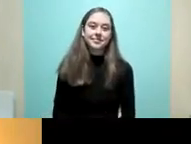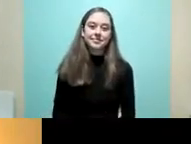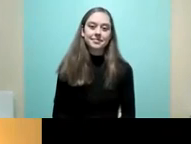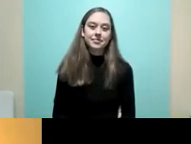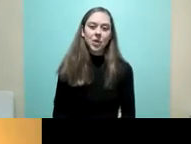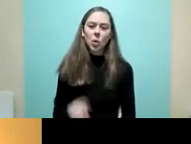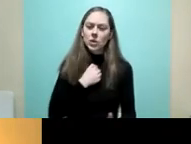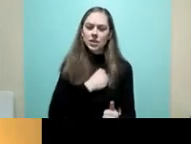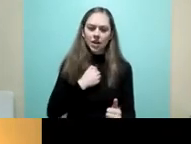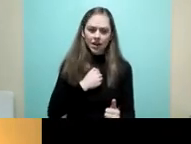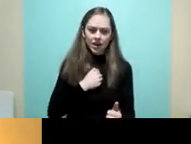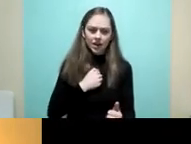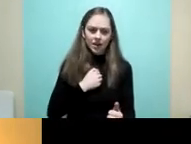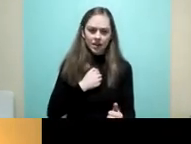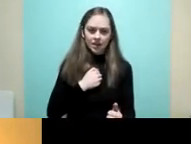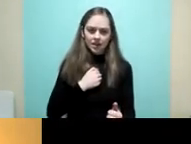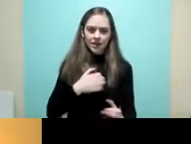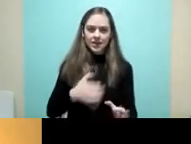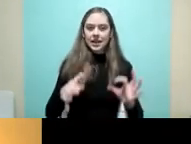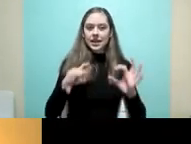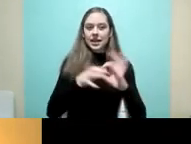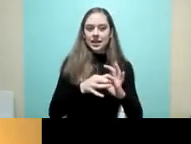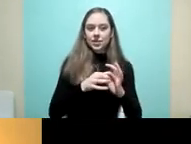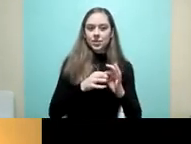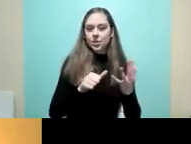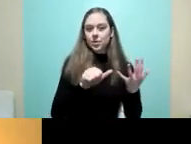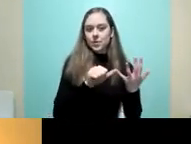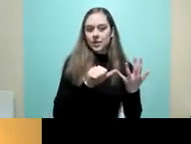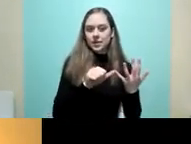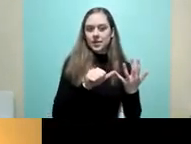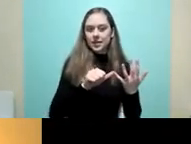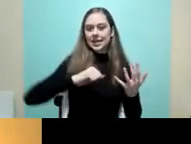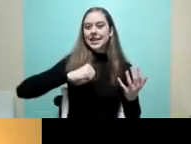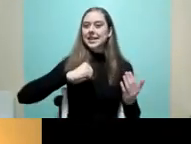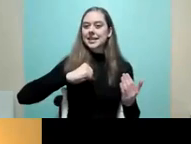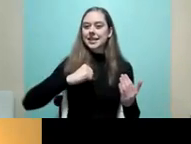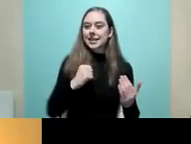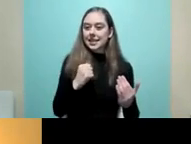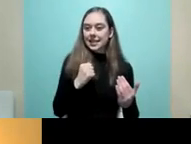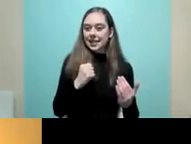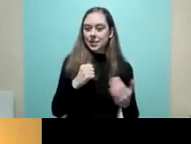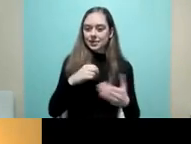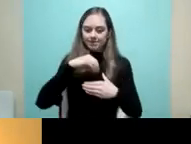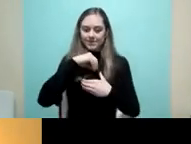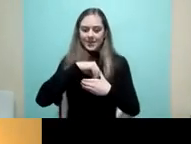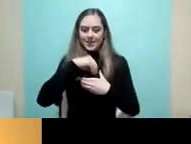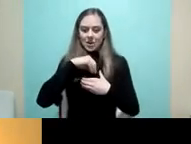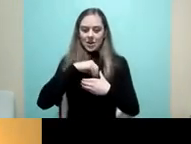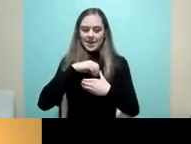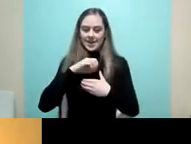Oh yeah, sorry. I just on that, always strive to be better. I have a little note wrote down there. Keep that internal